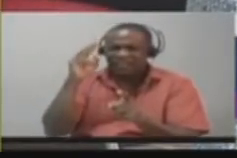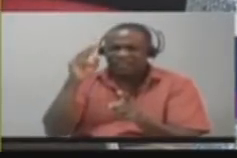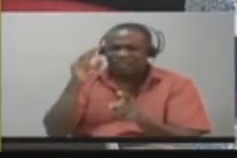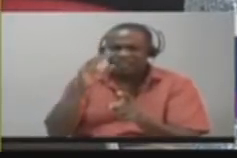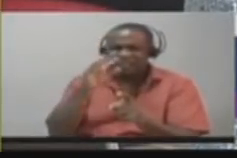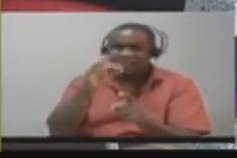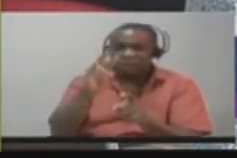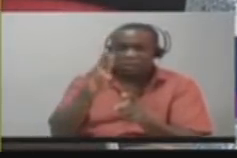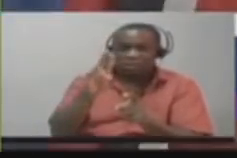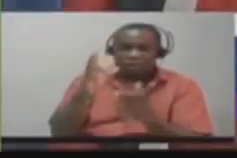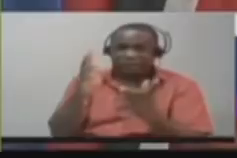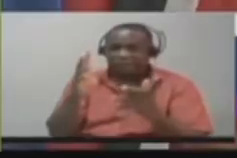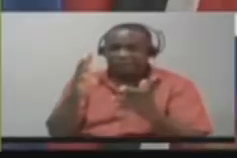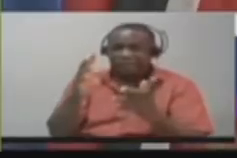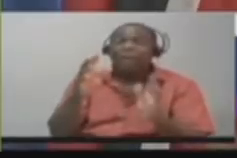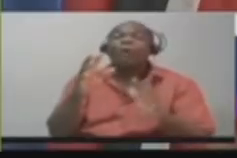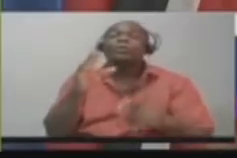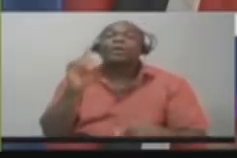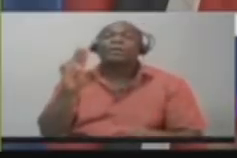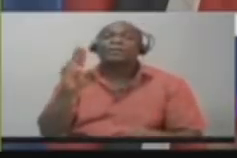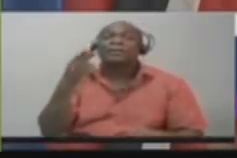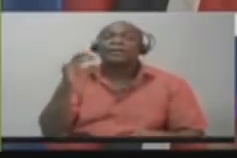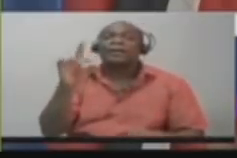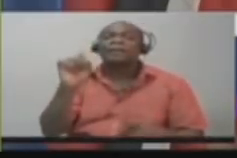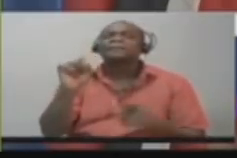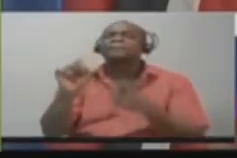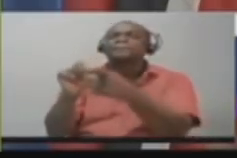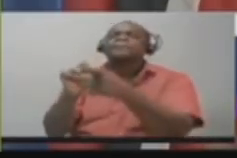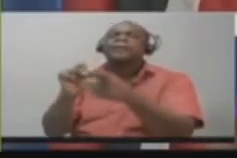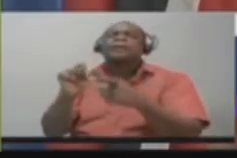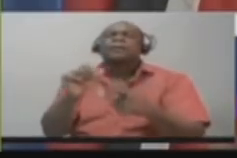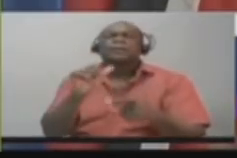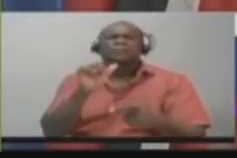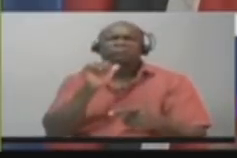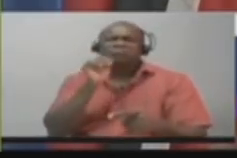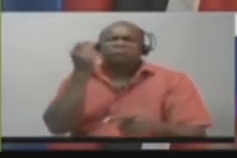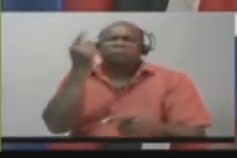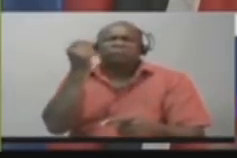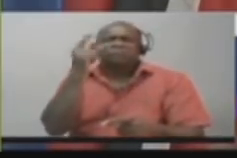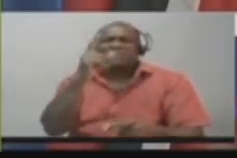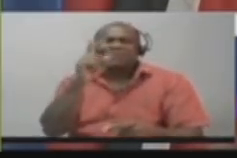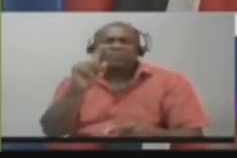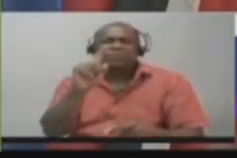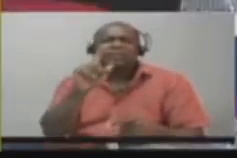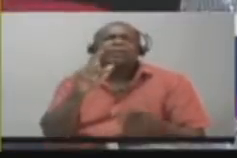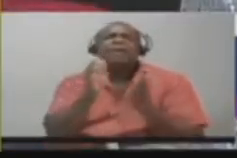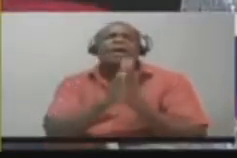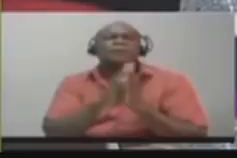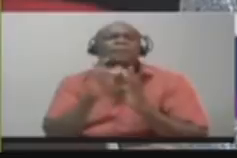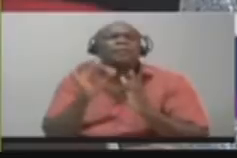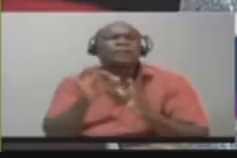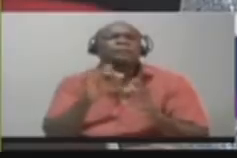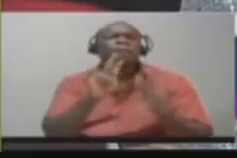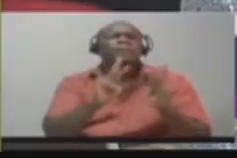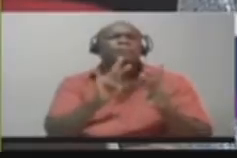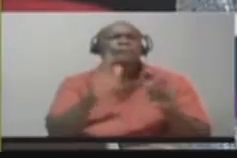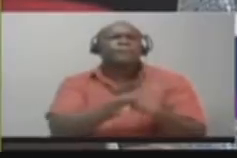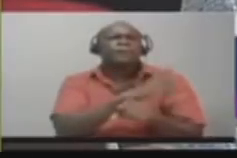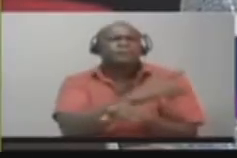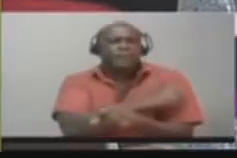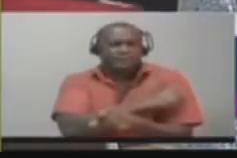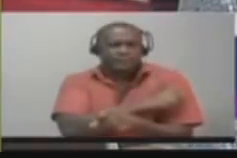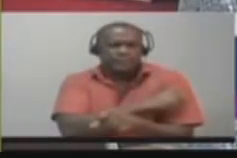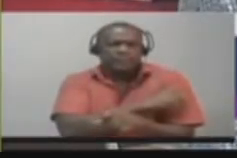Okay, so I'm not quite sure I understand the question you're asking. If we saw an increase in COVID activity when it comes to... So that you'll monitored